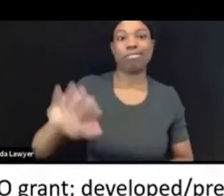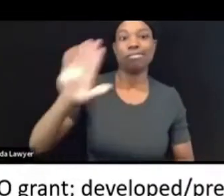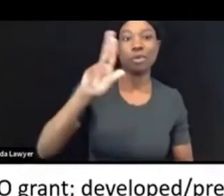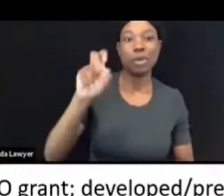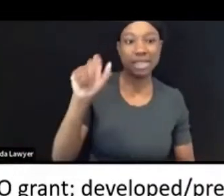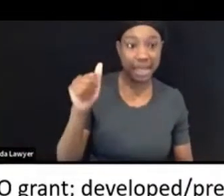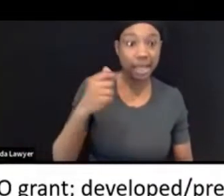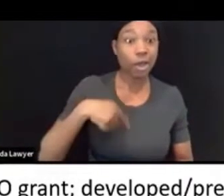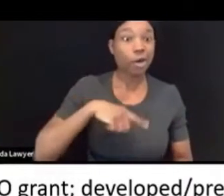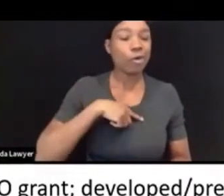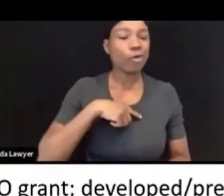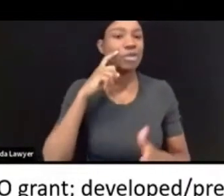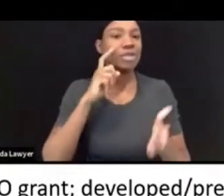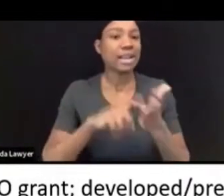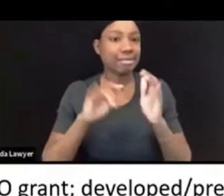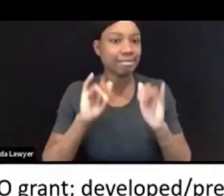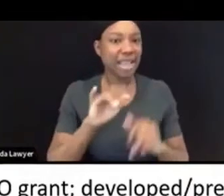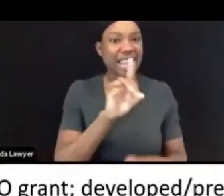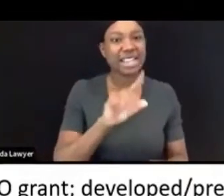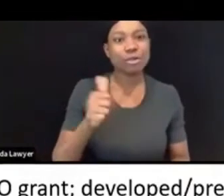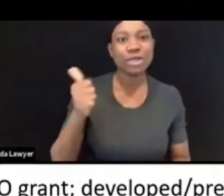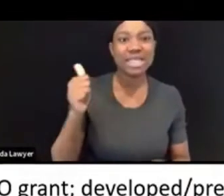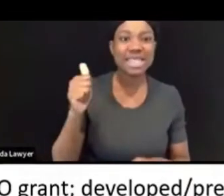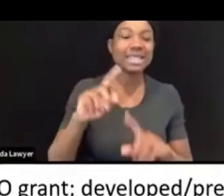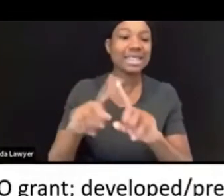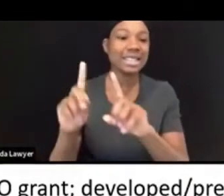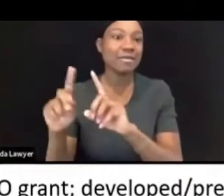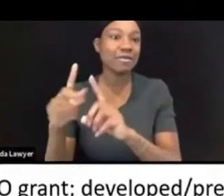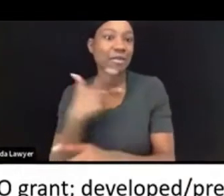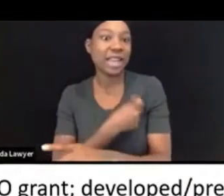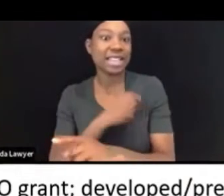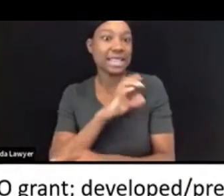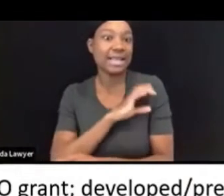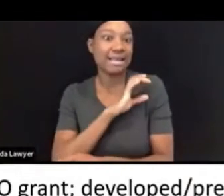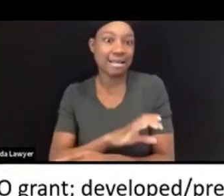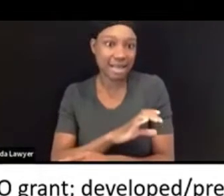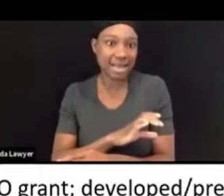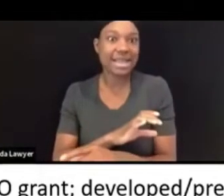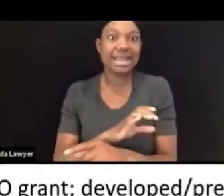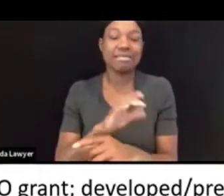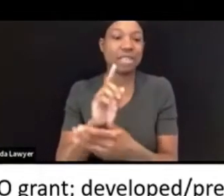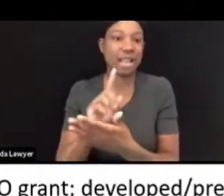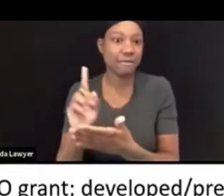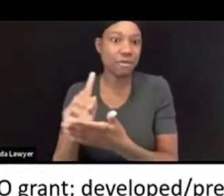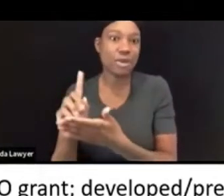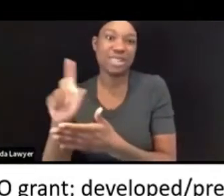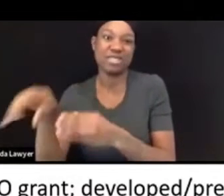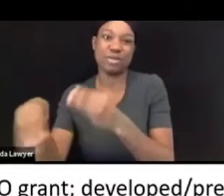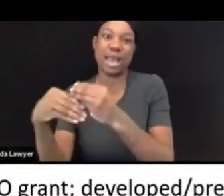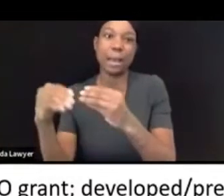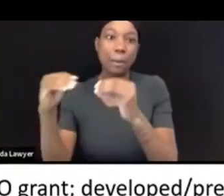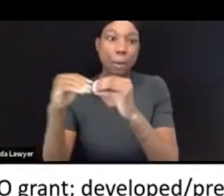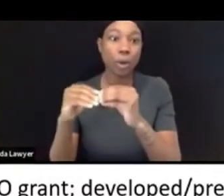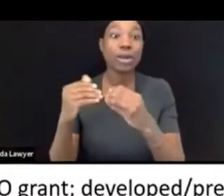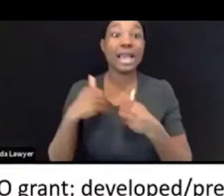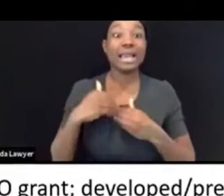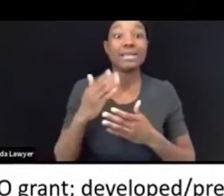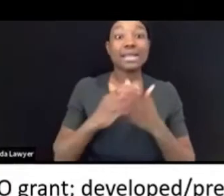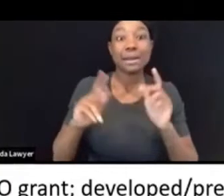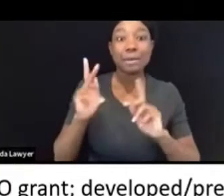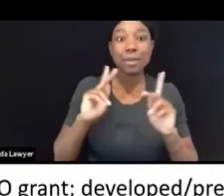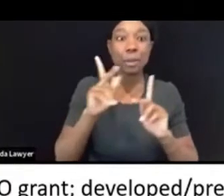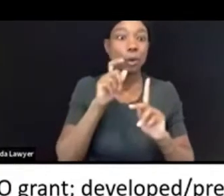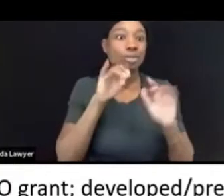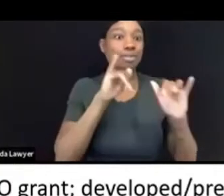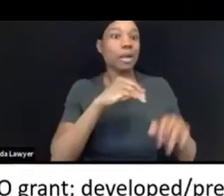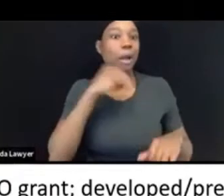we identified or are told of a person who wants to be vaccinated but cannot leave their home, we connect them to our EMS contractor that is responsible